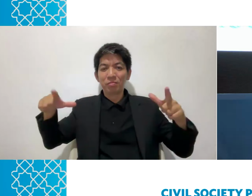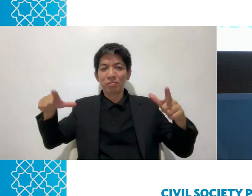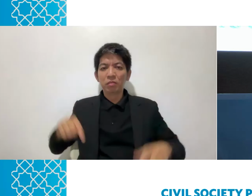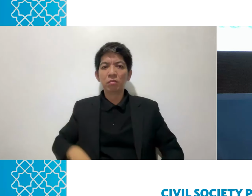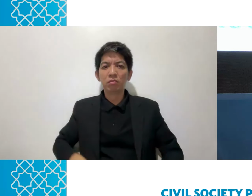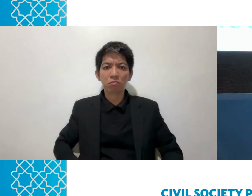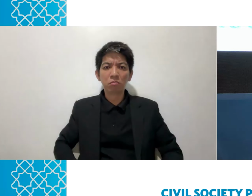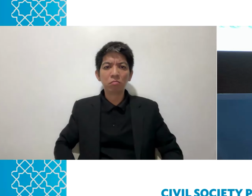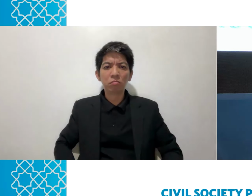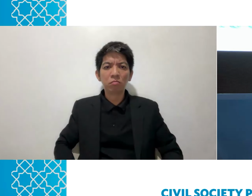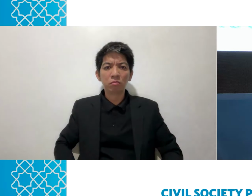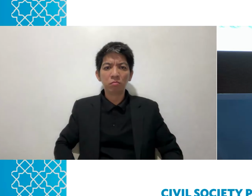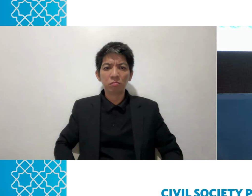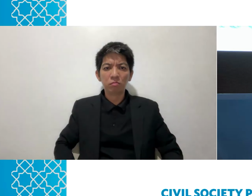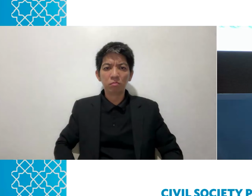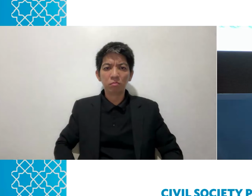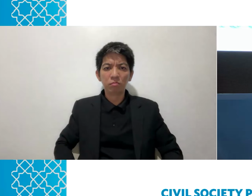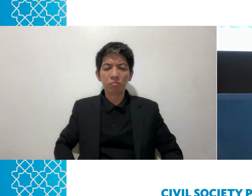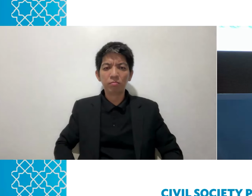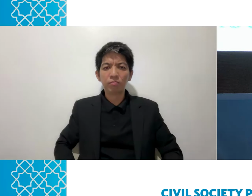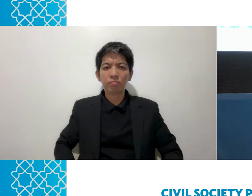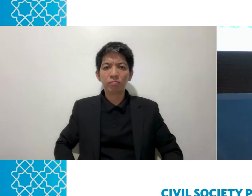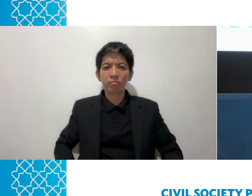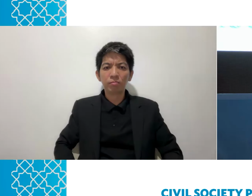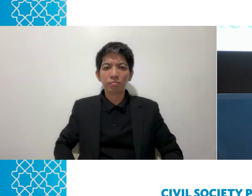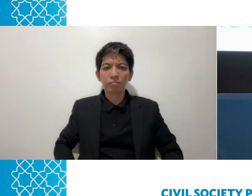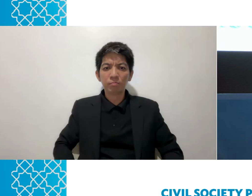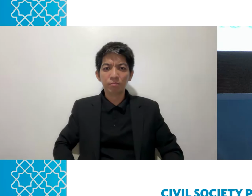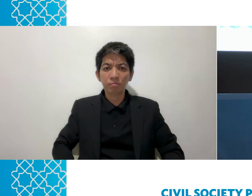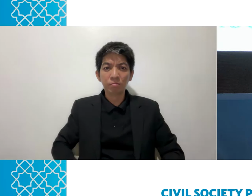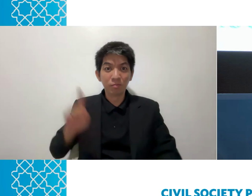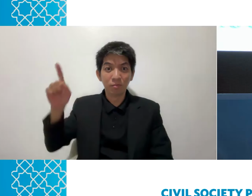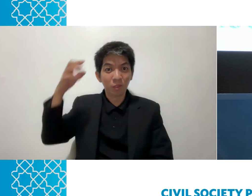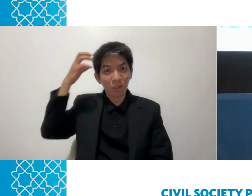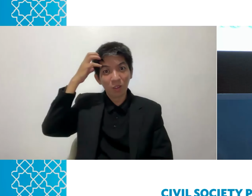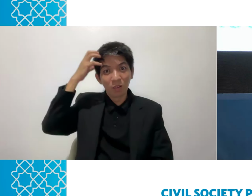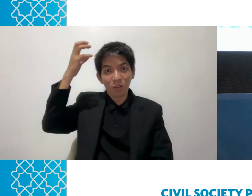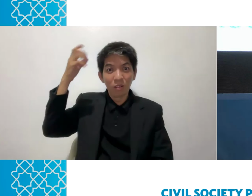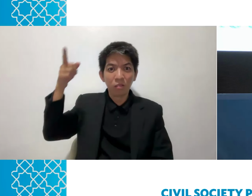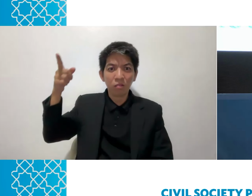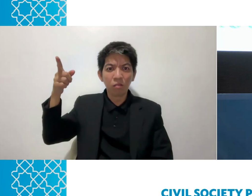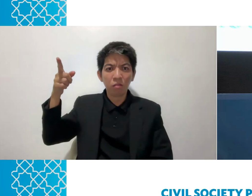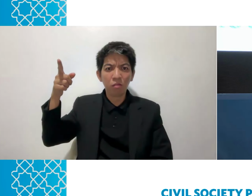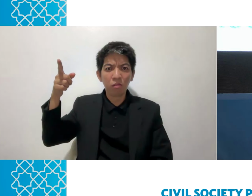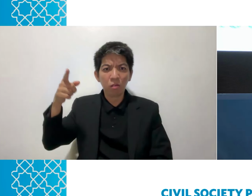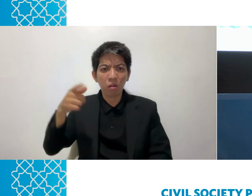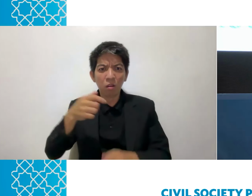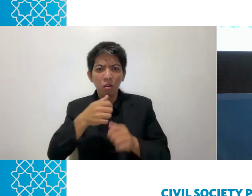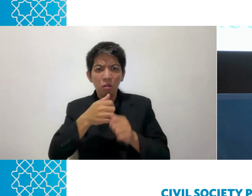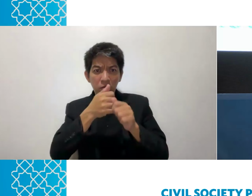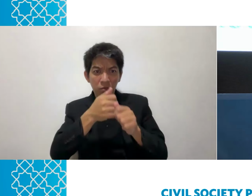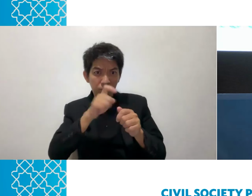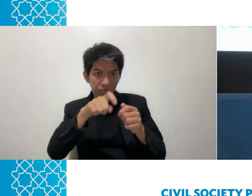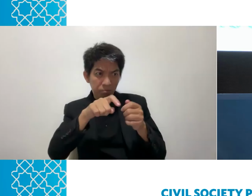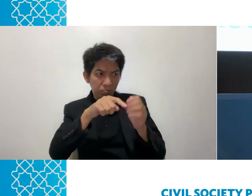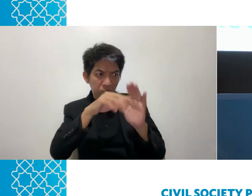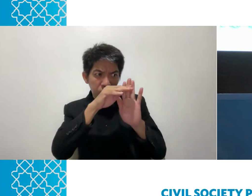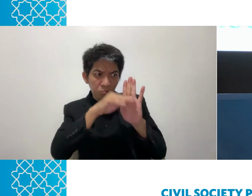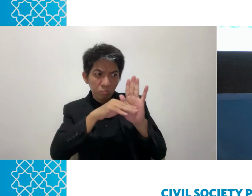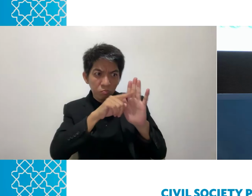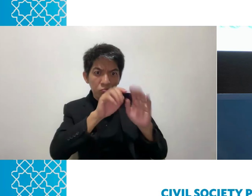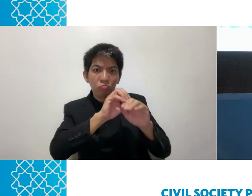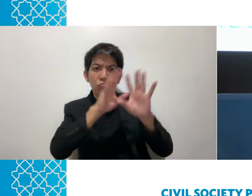that governments will adhere to something when it is concrete and it works sometimes, okay? So if you come with things,